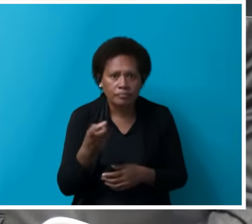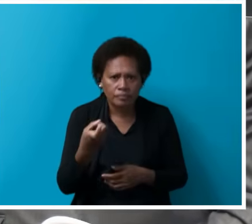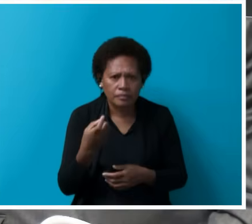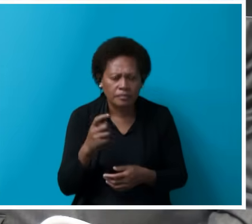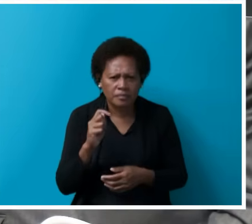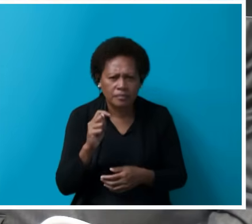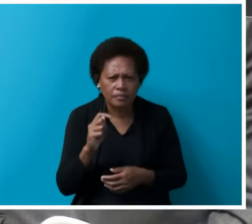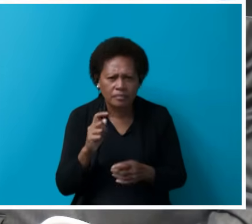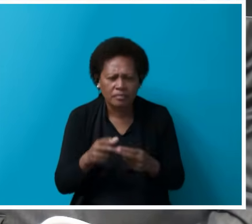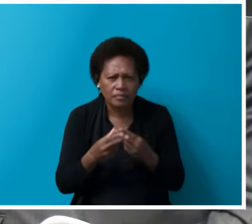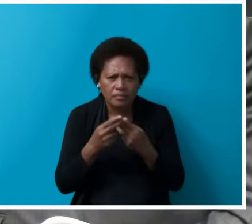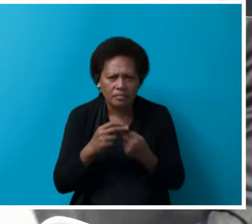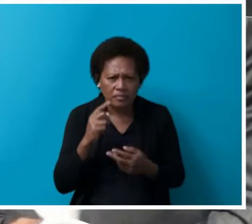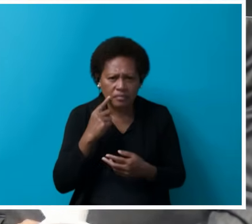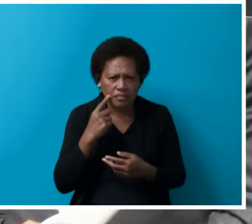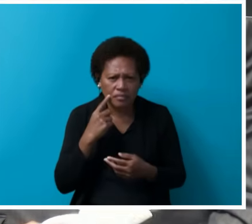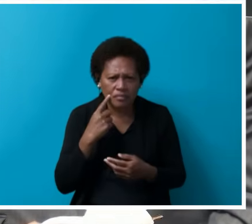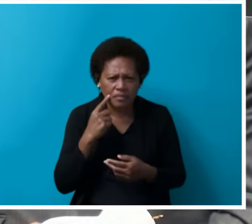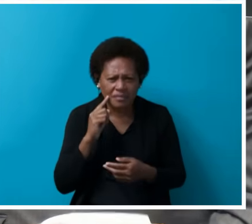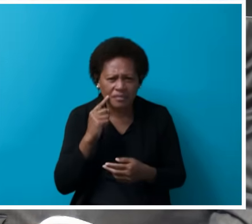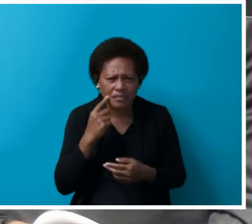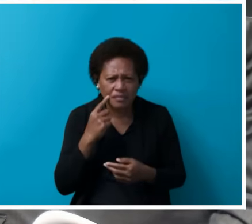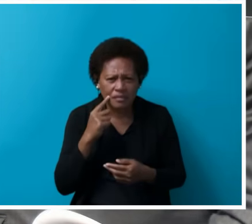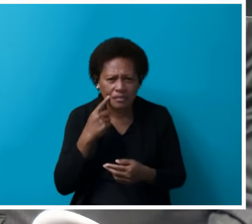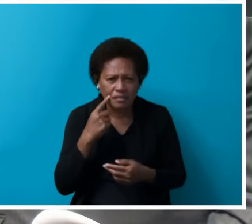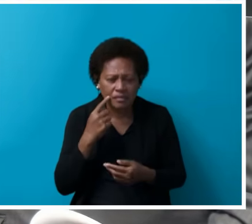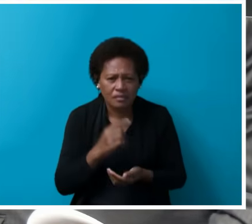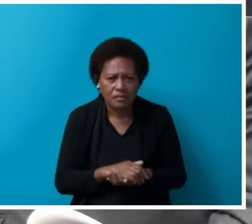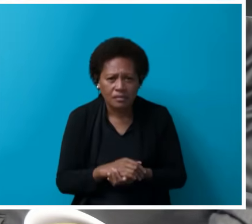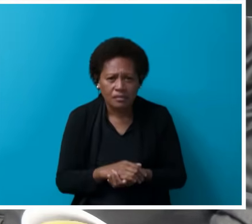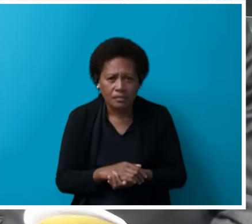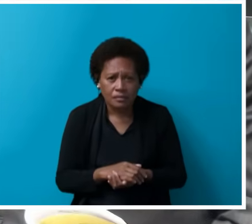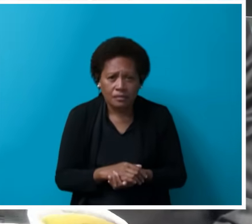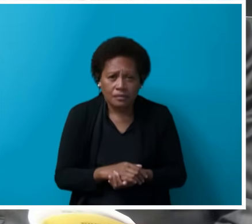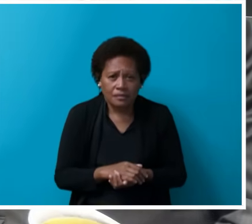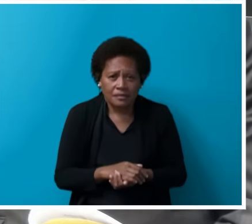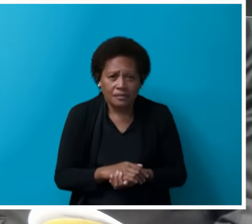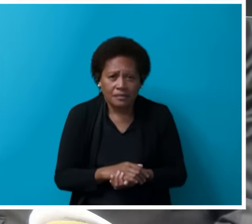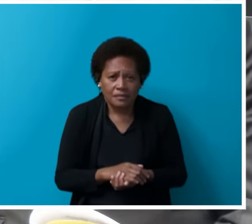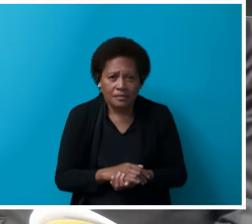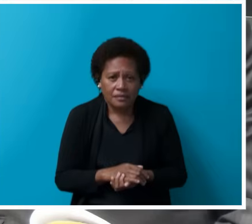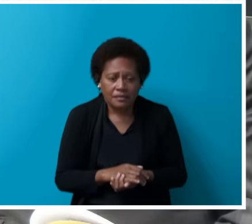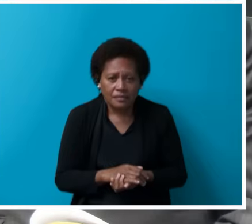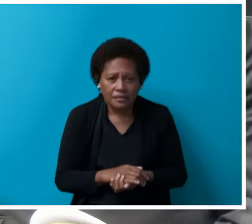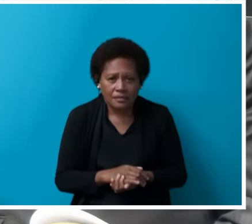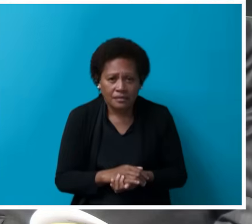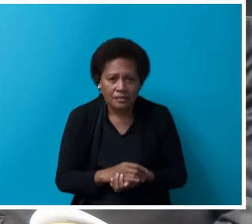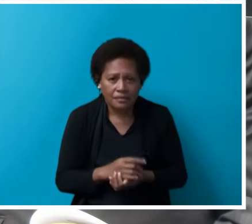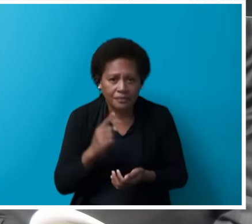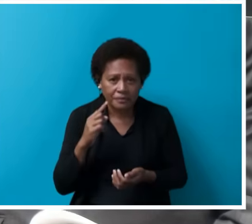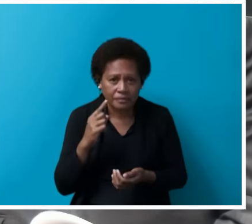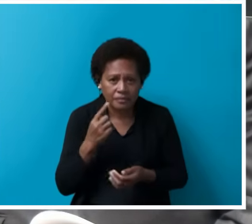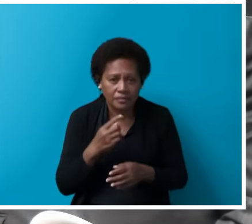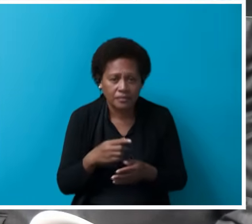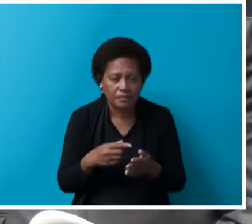All he could do in 2 weeks' time is to come back with a lollipop to speak against